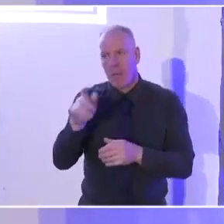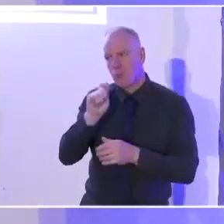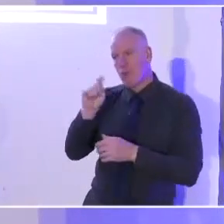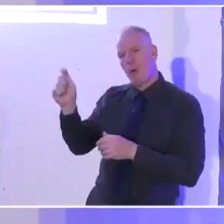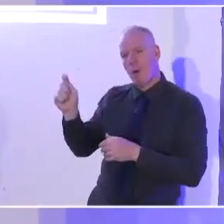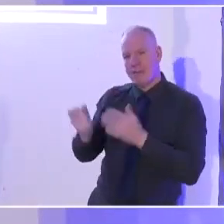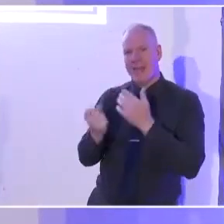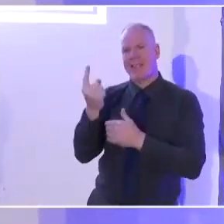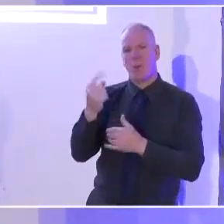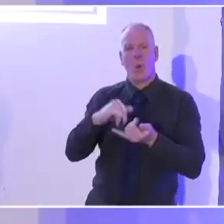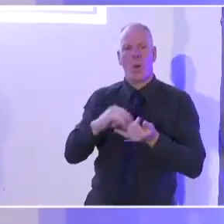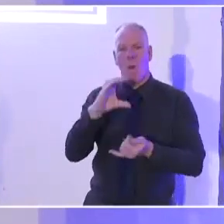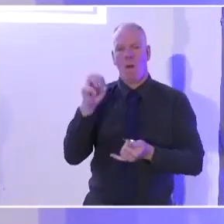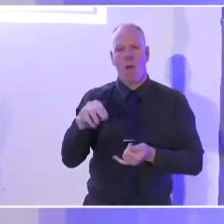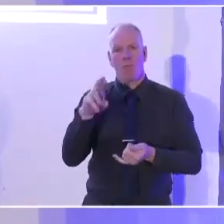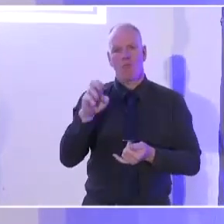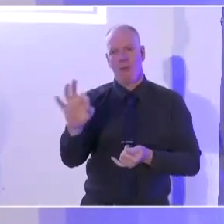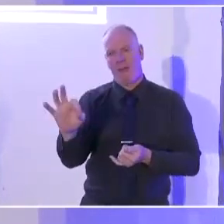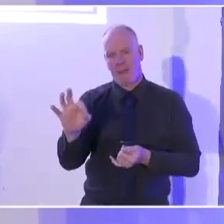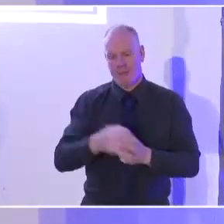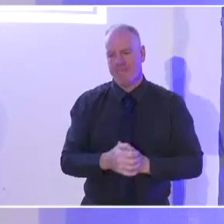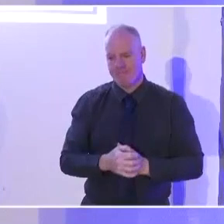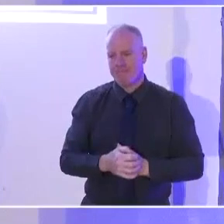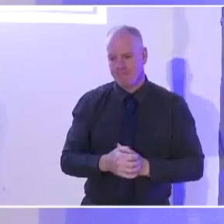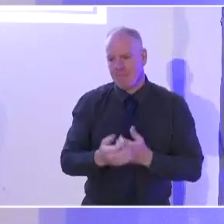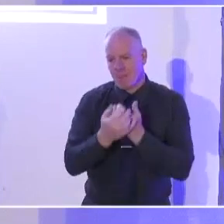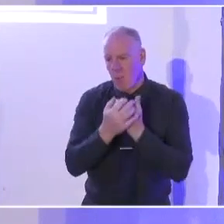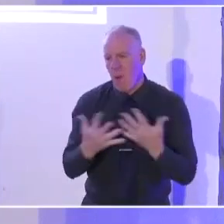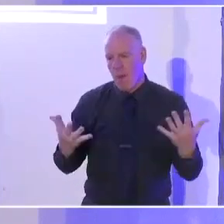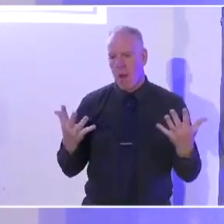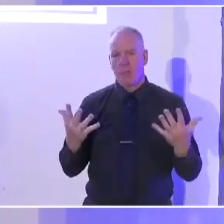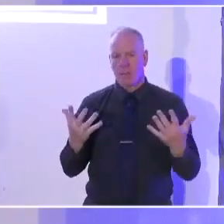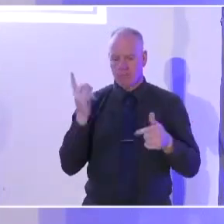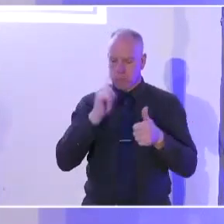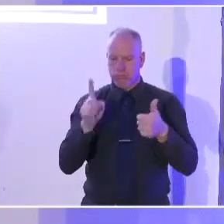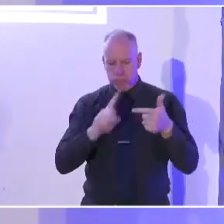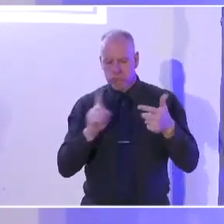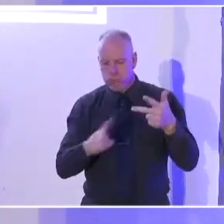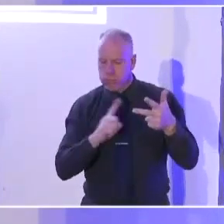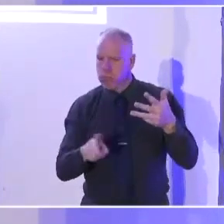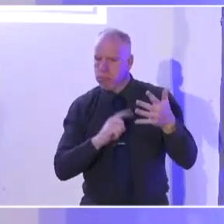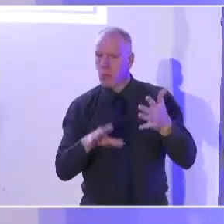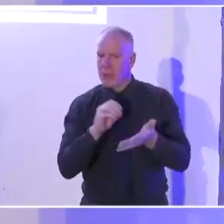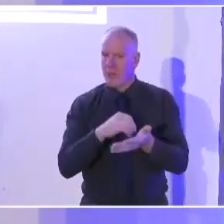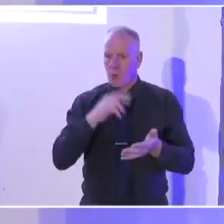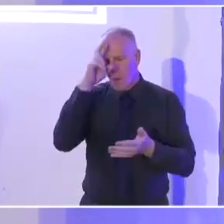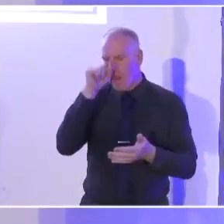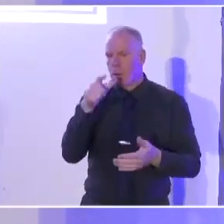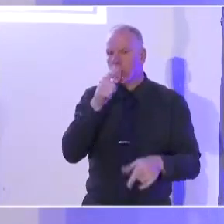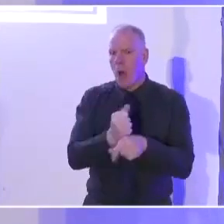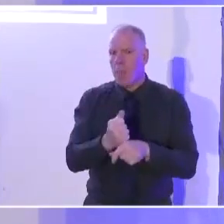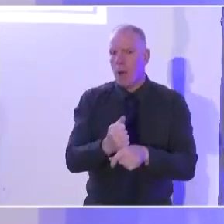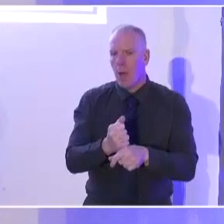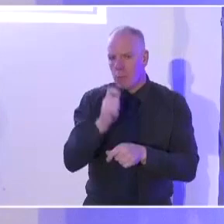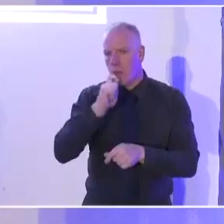incidents to ComReg. So there's quite a lot of other regimes that we all have to bear in mind when we're thinking about breach reports